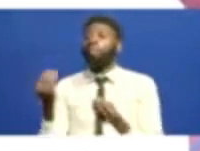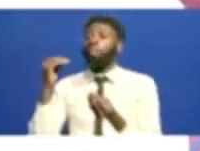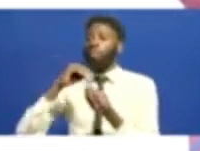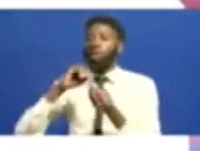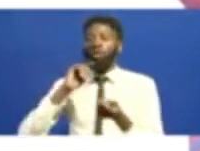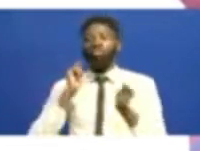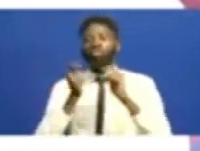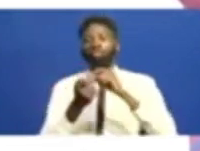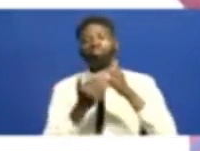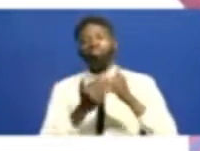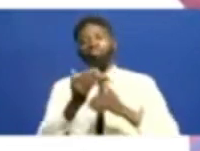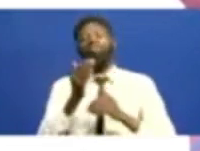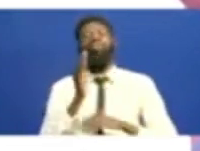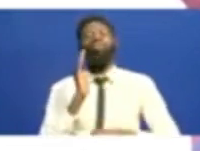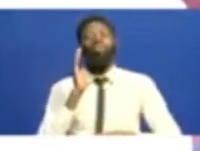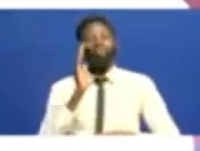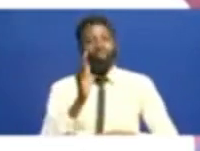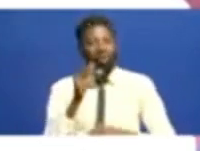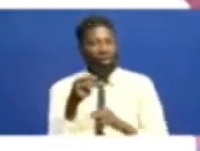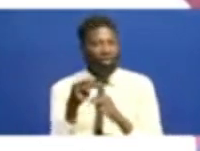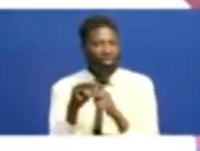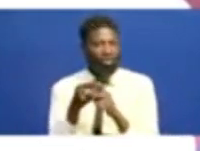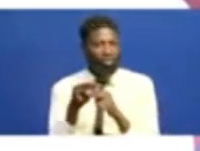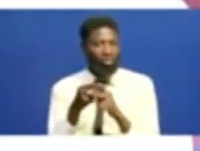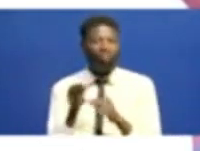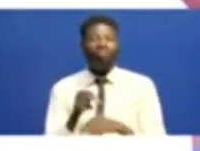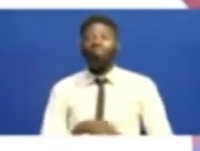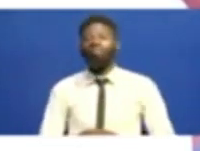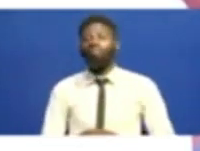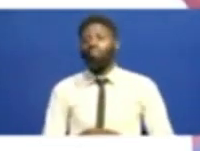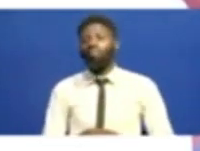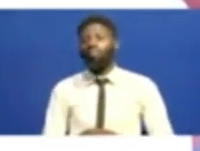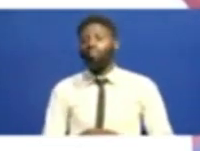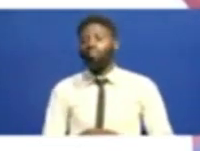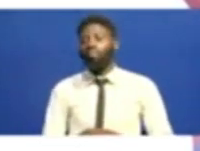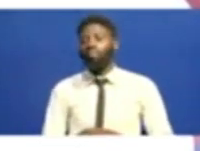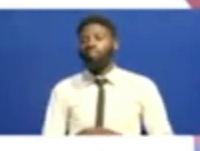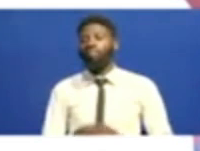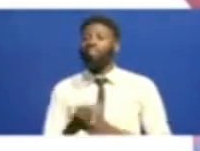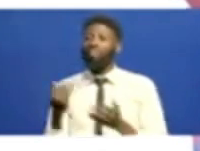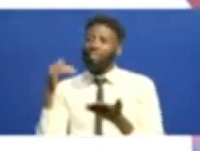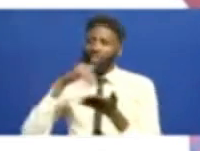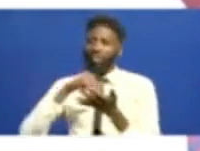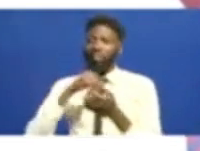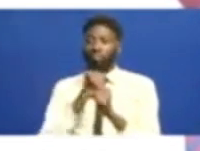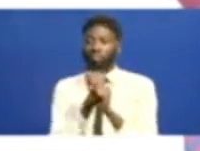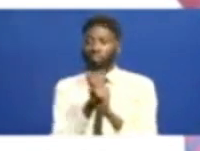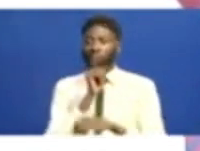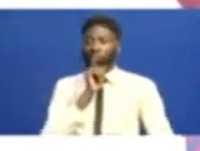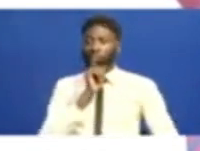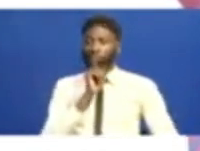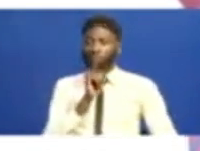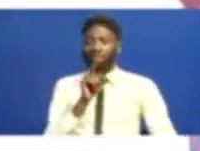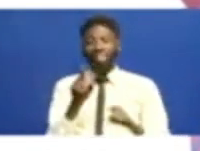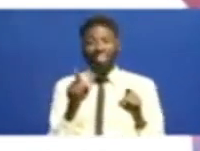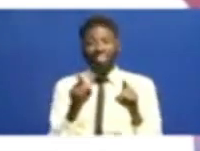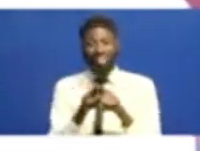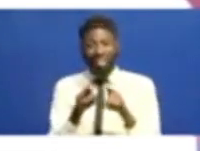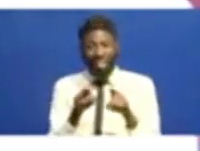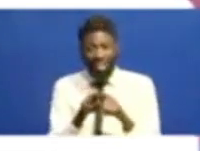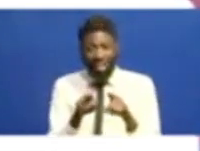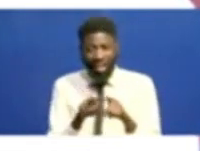follow in the coming days. Further, in order to ensure that a similar incident is